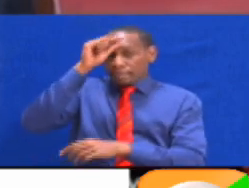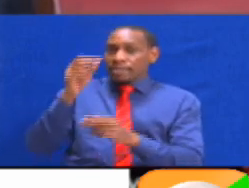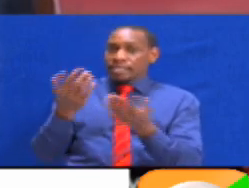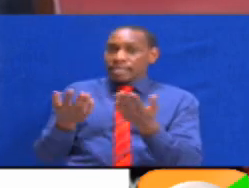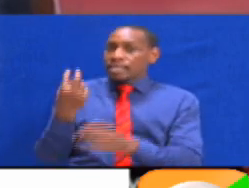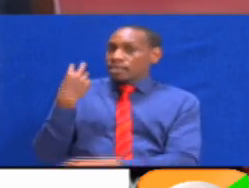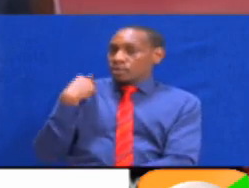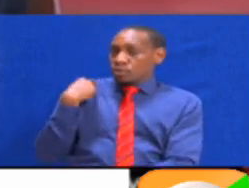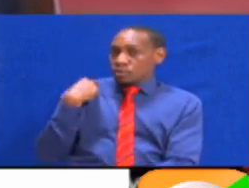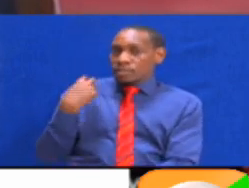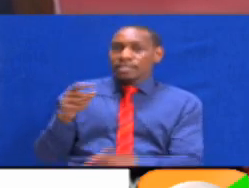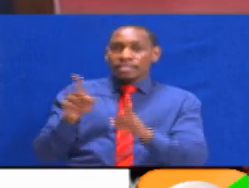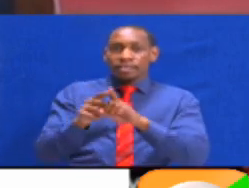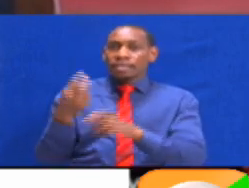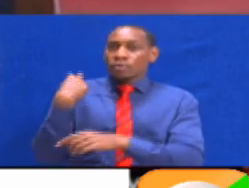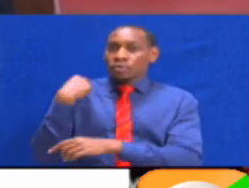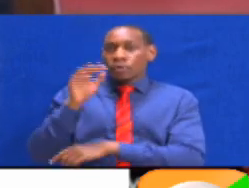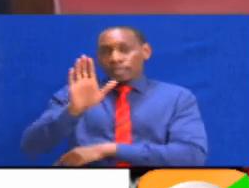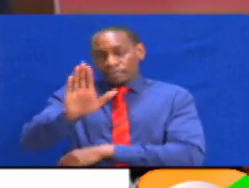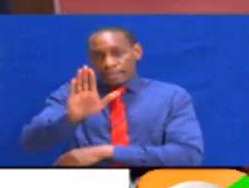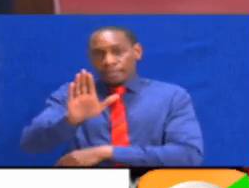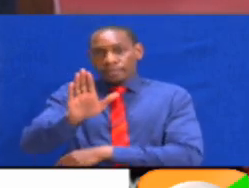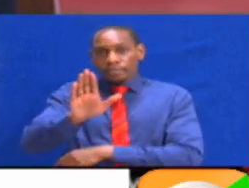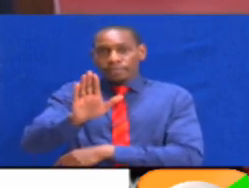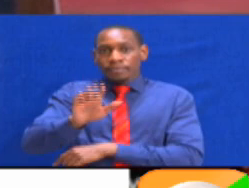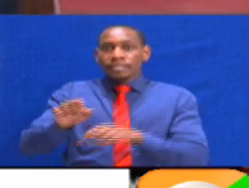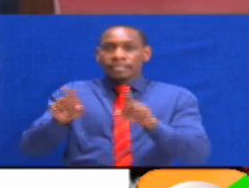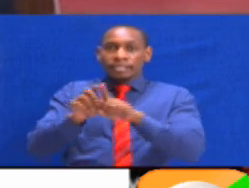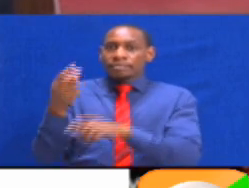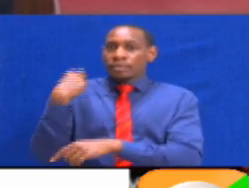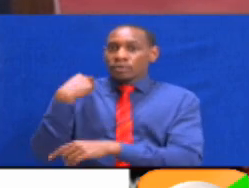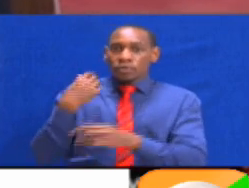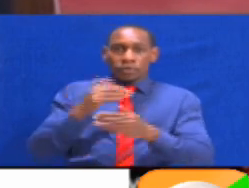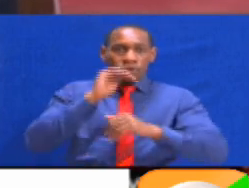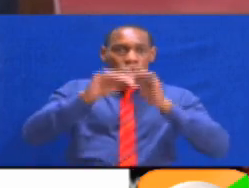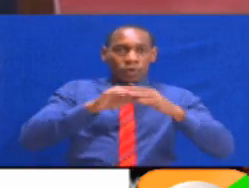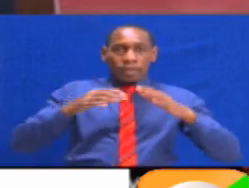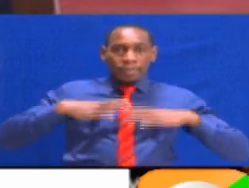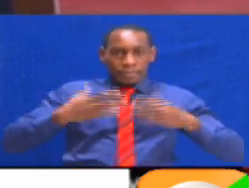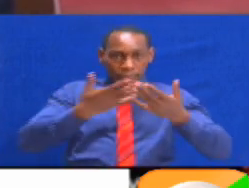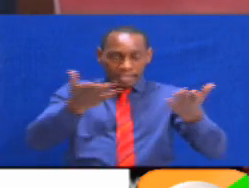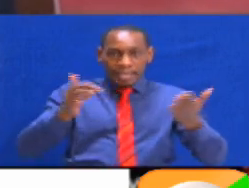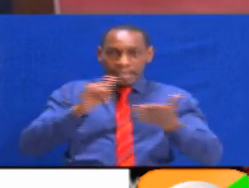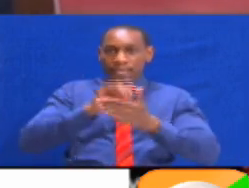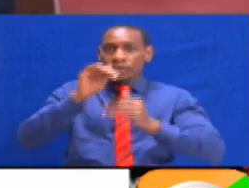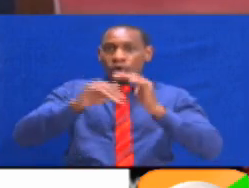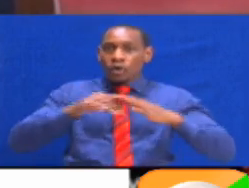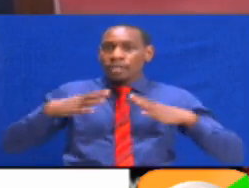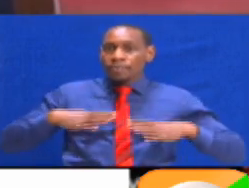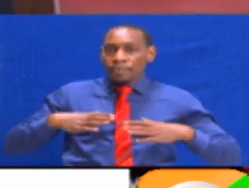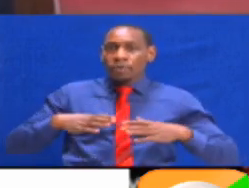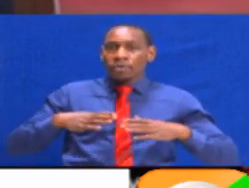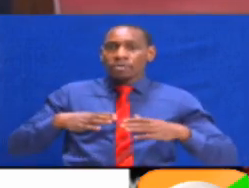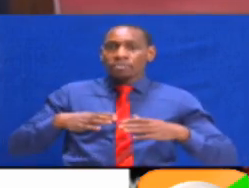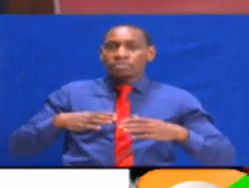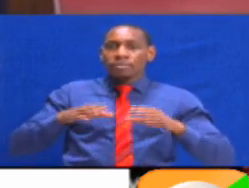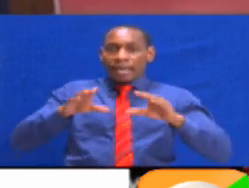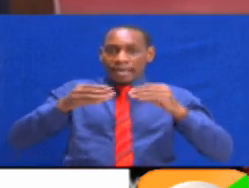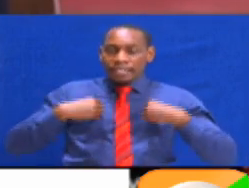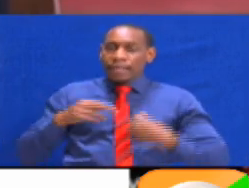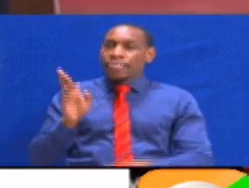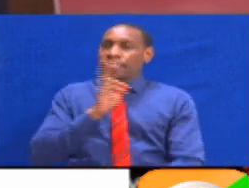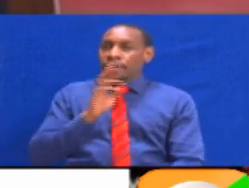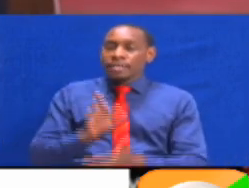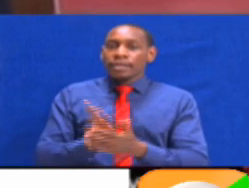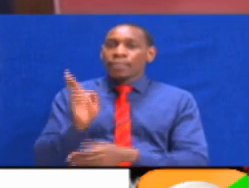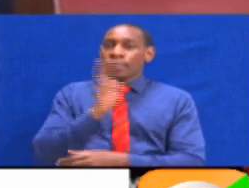consulting. We will consult you. We will consult everybody else so that everybody takes the risk. The